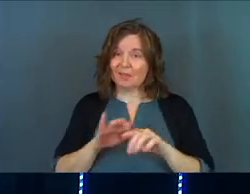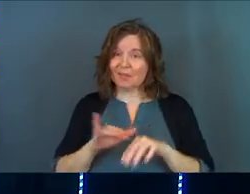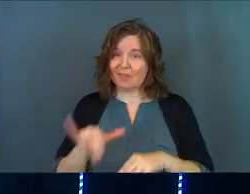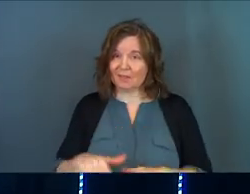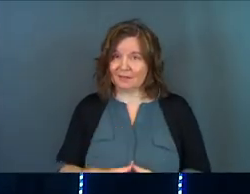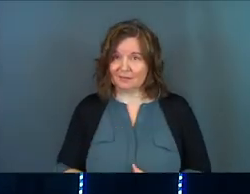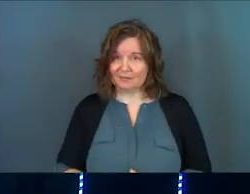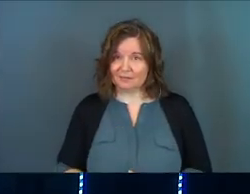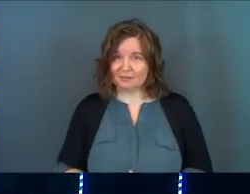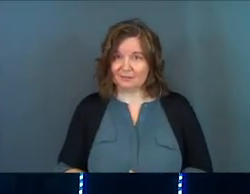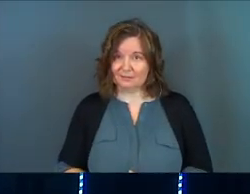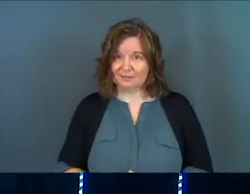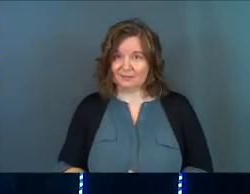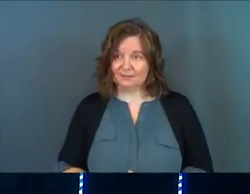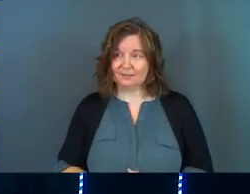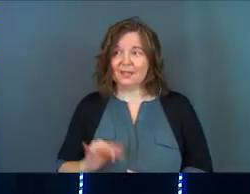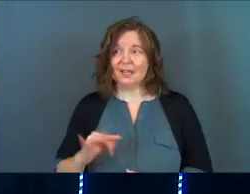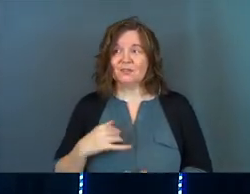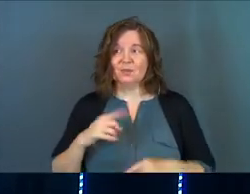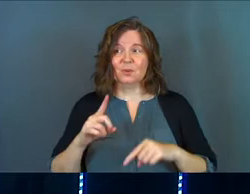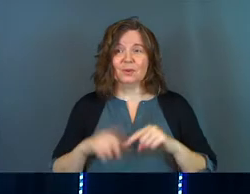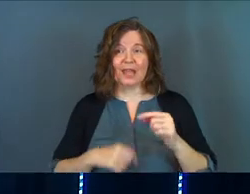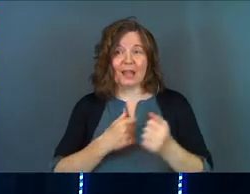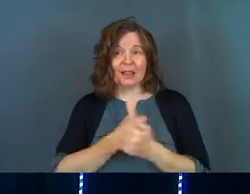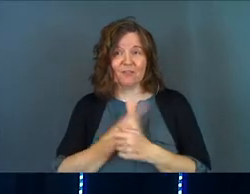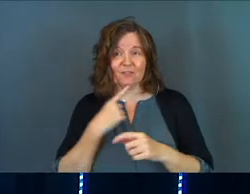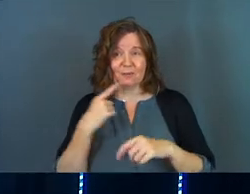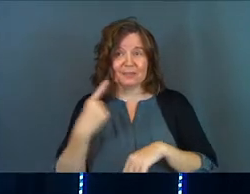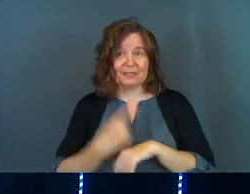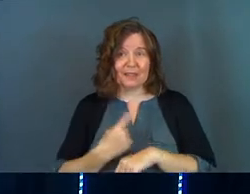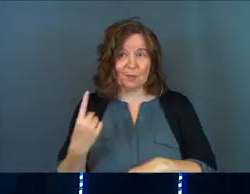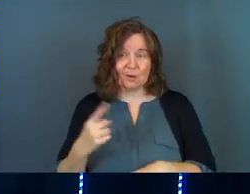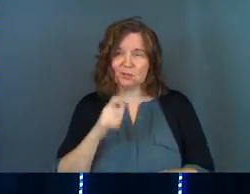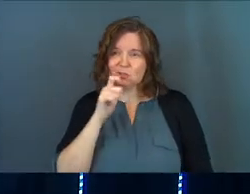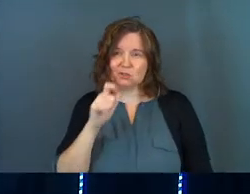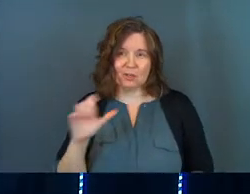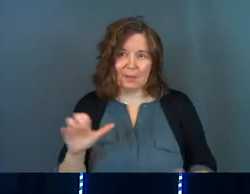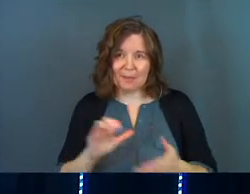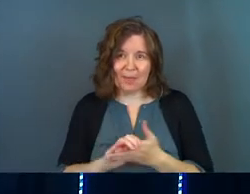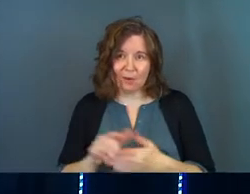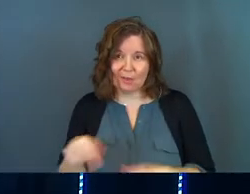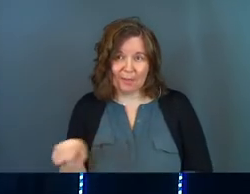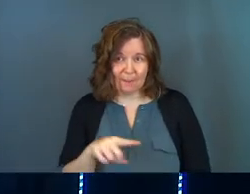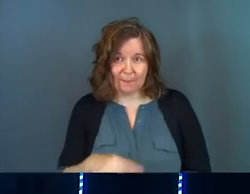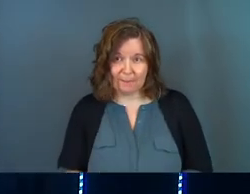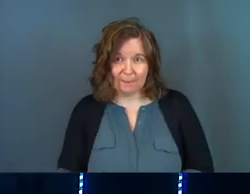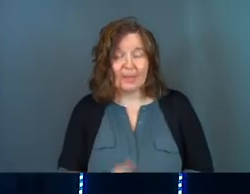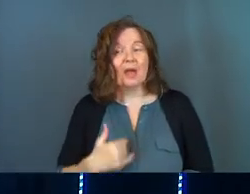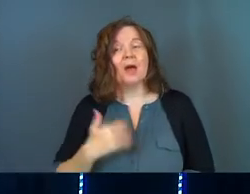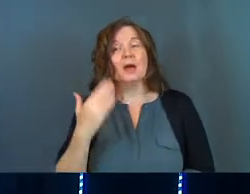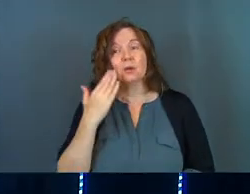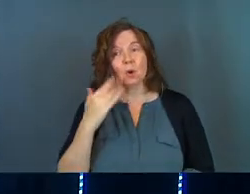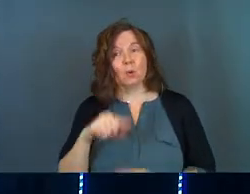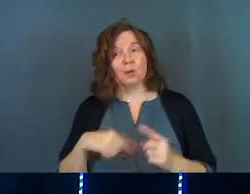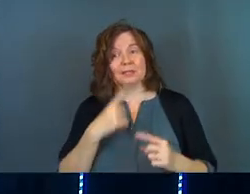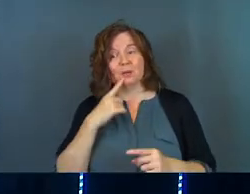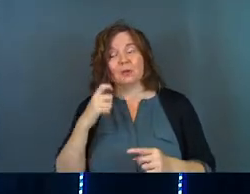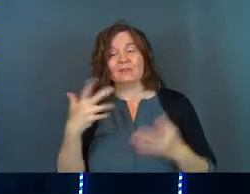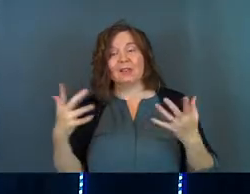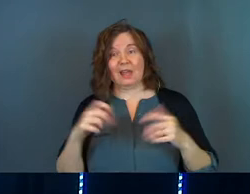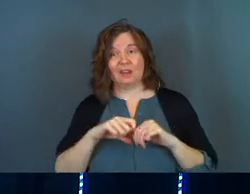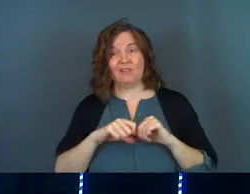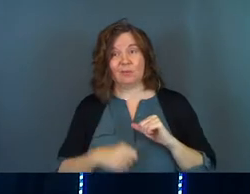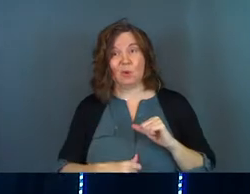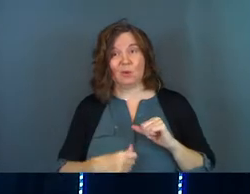it. Amen. And if you can't love them from day one, you shouldn't marry them. And I know when I say it, we've got a